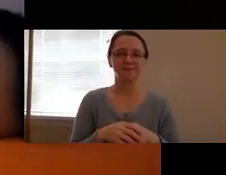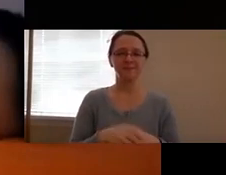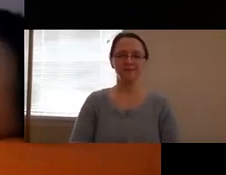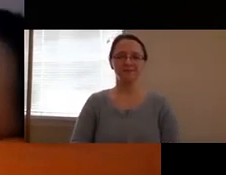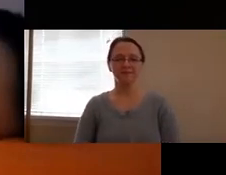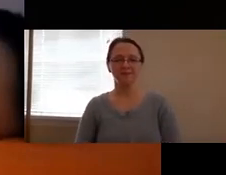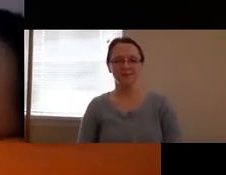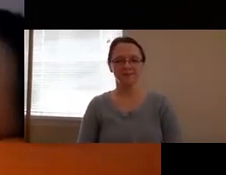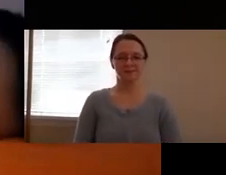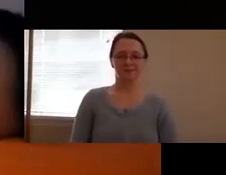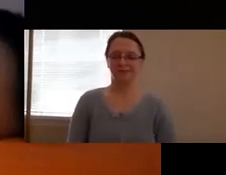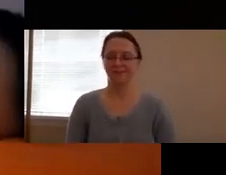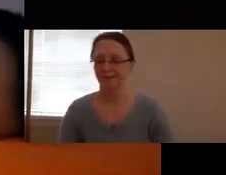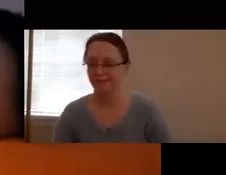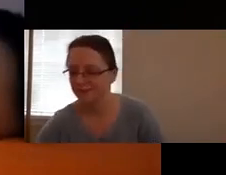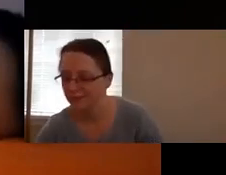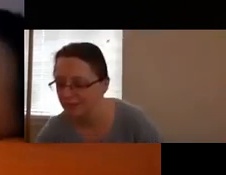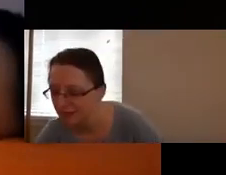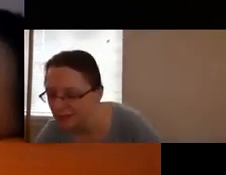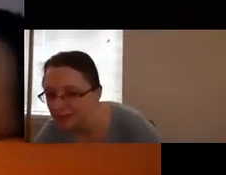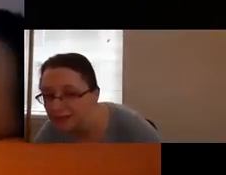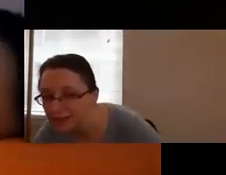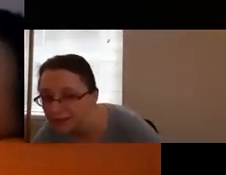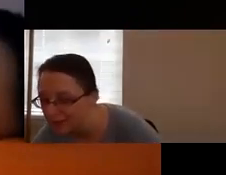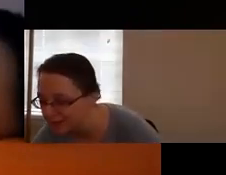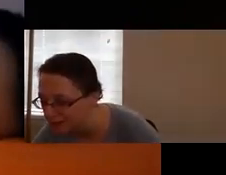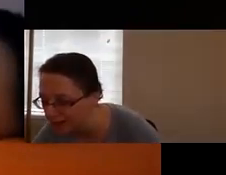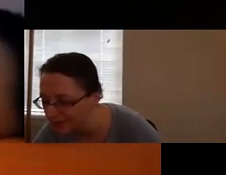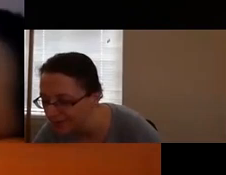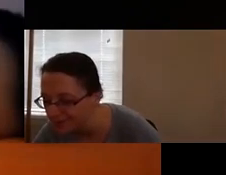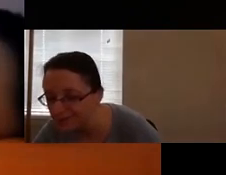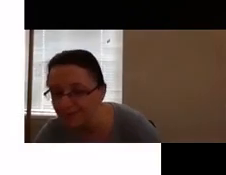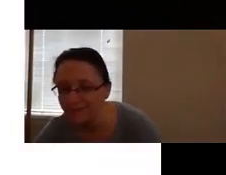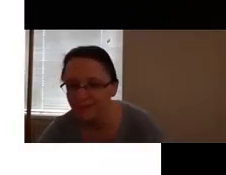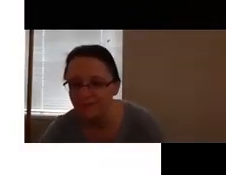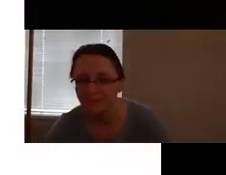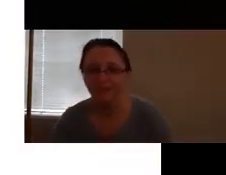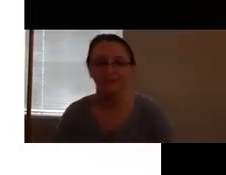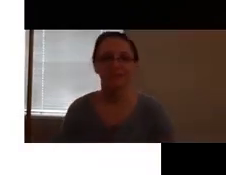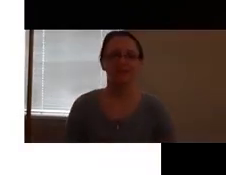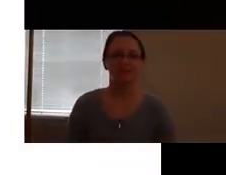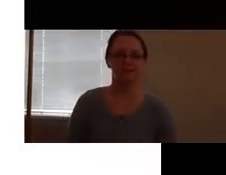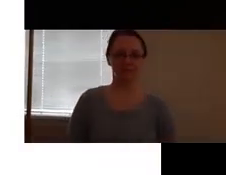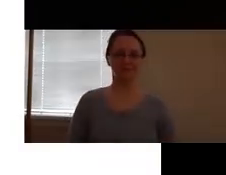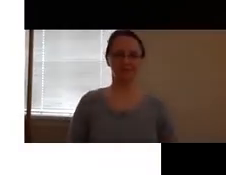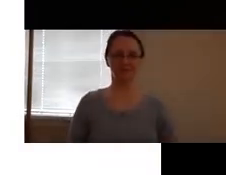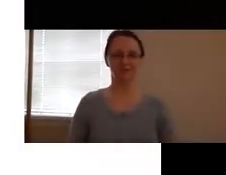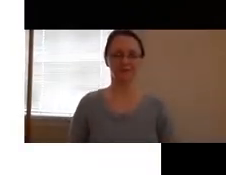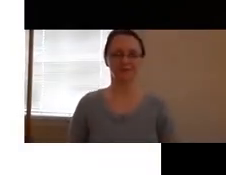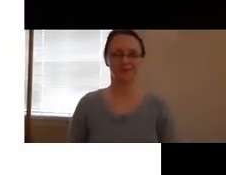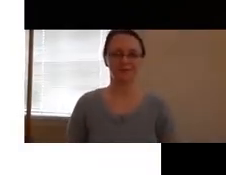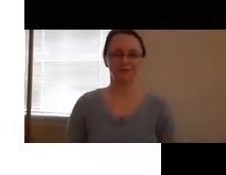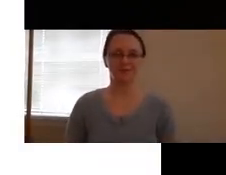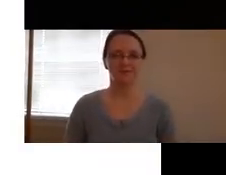using machine learning. So so this is illustration, but actually I can tell you a bit more about the